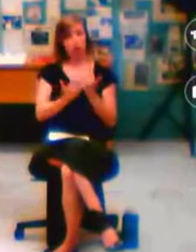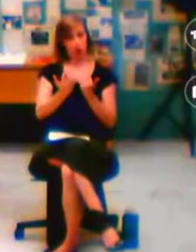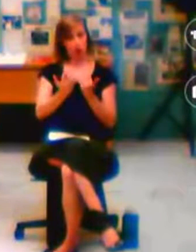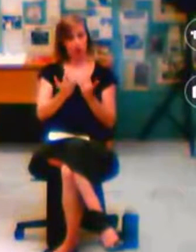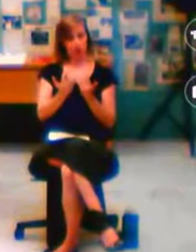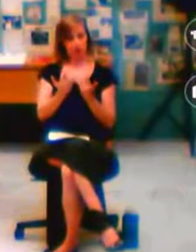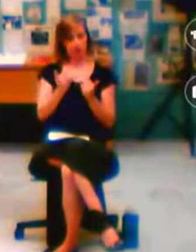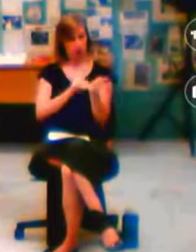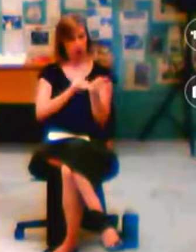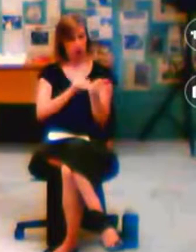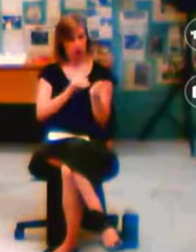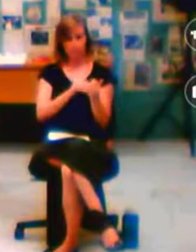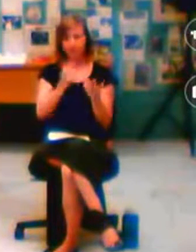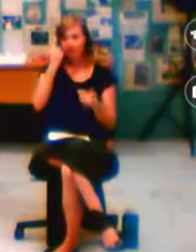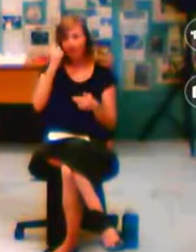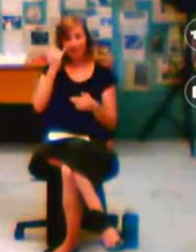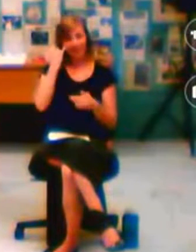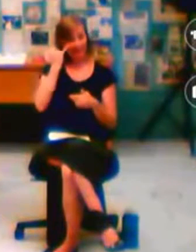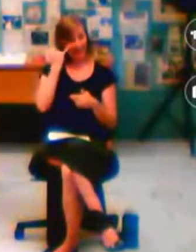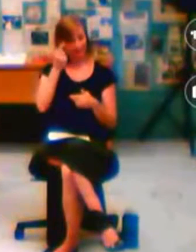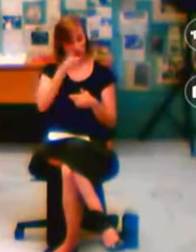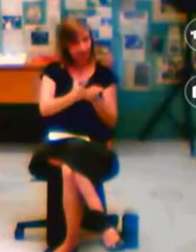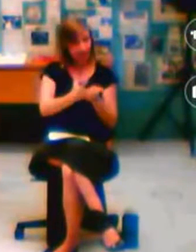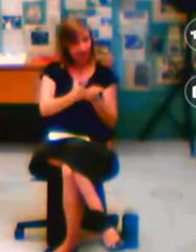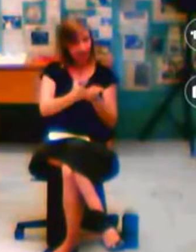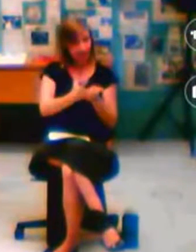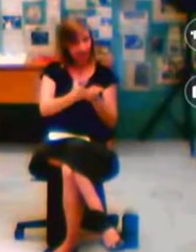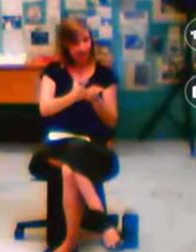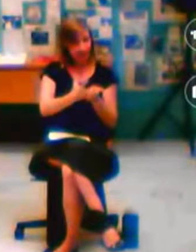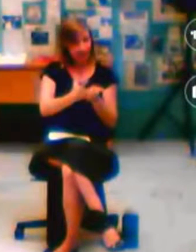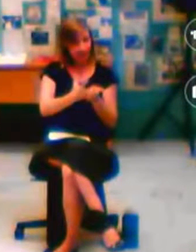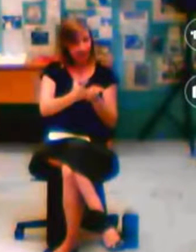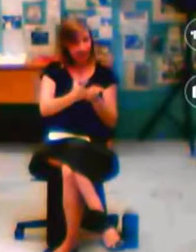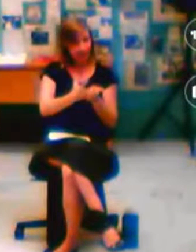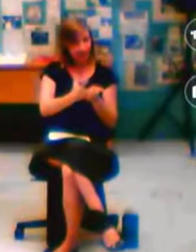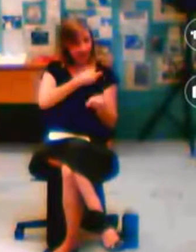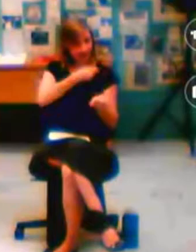What are your thoughts on access to care through doctors?